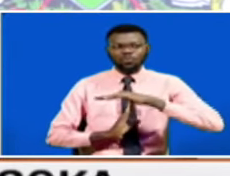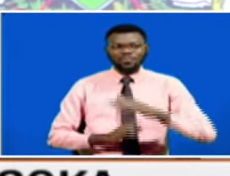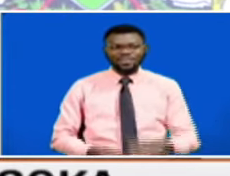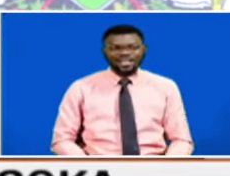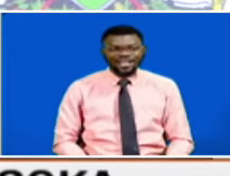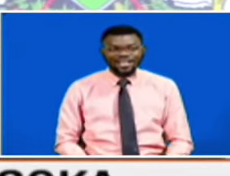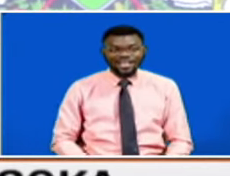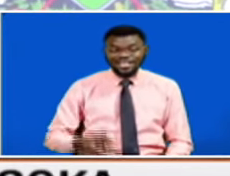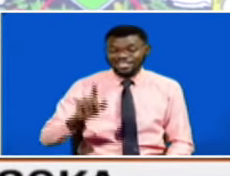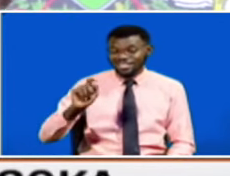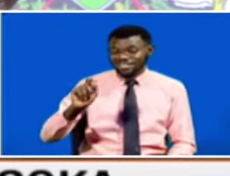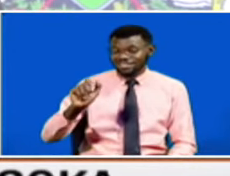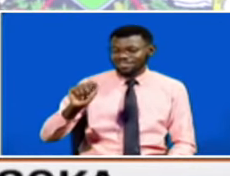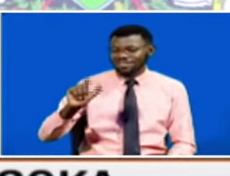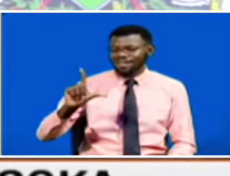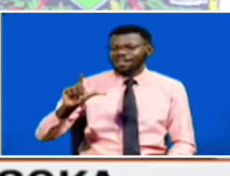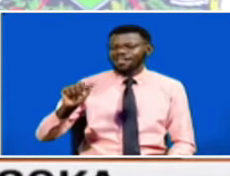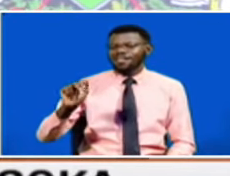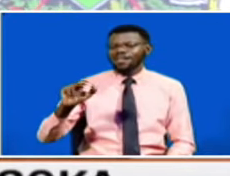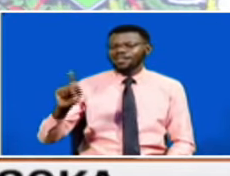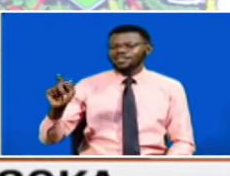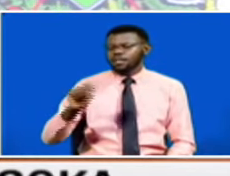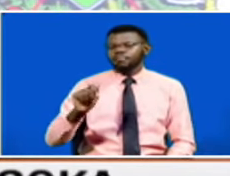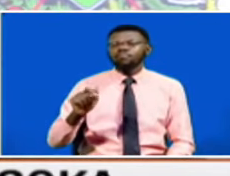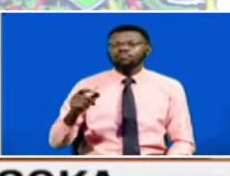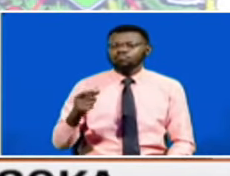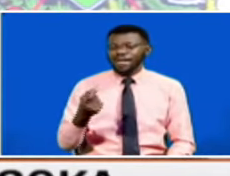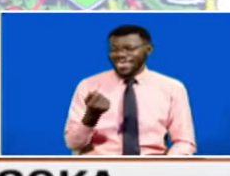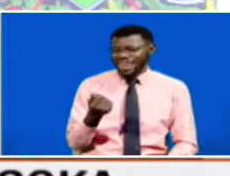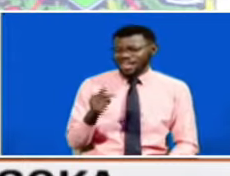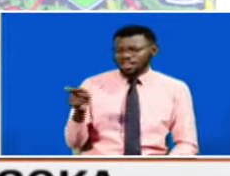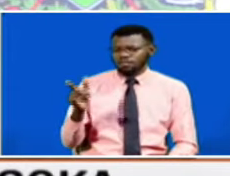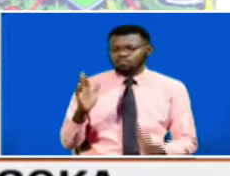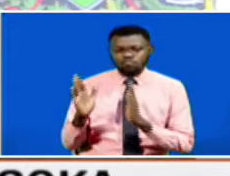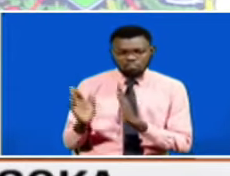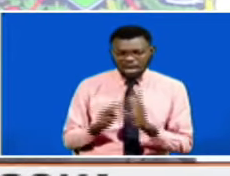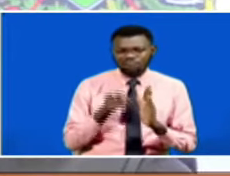is what Talanta Hela has put in place, a pathway to the